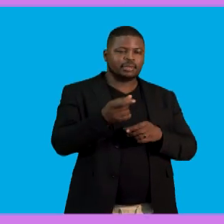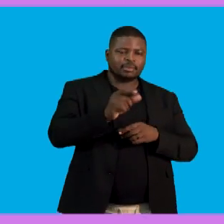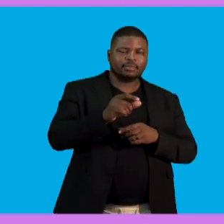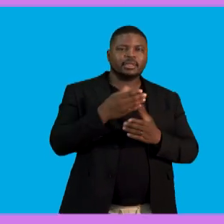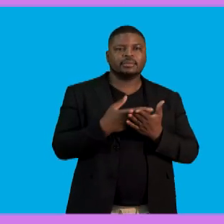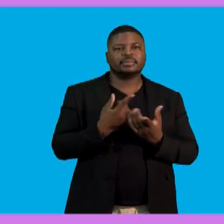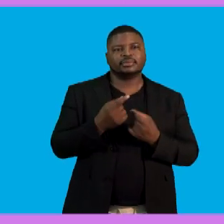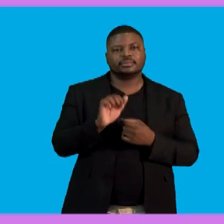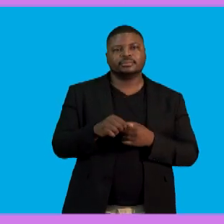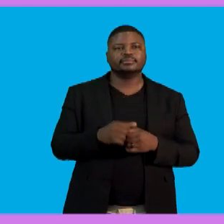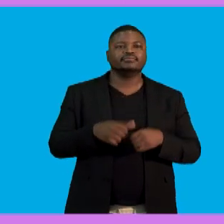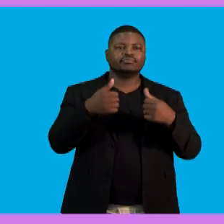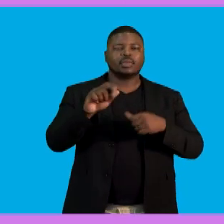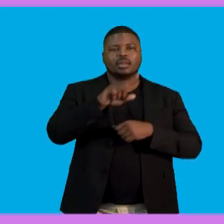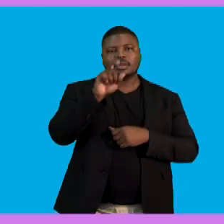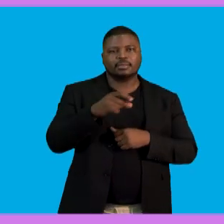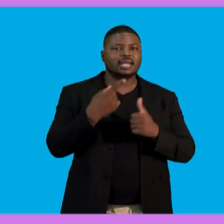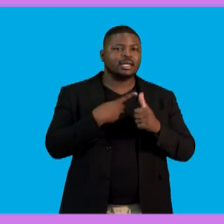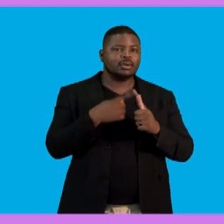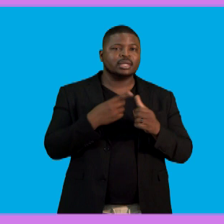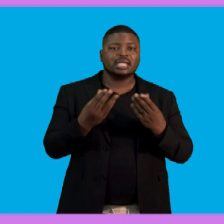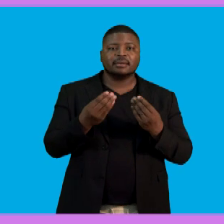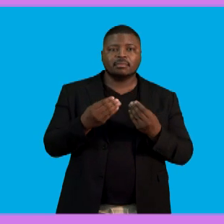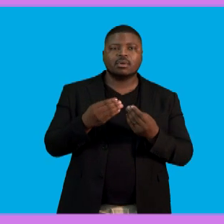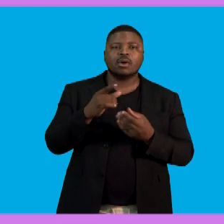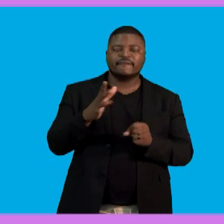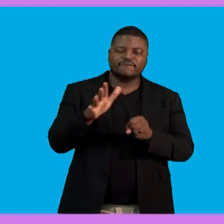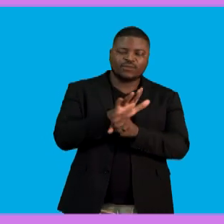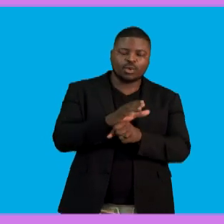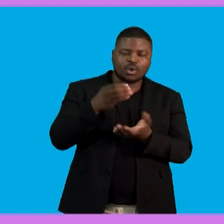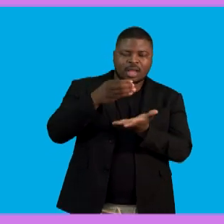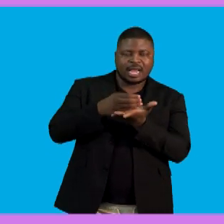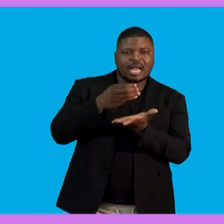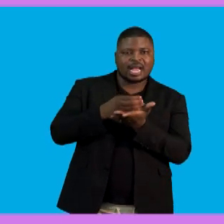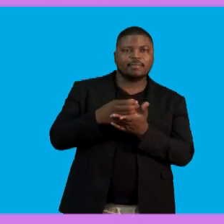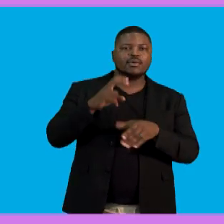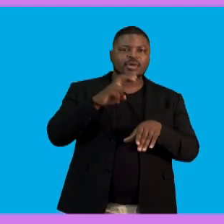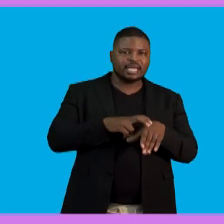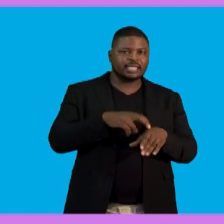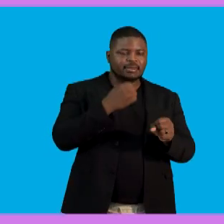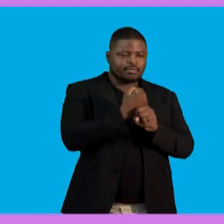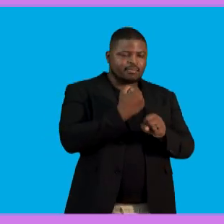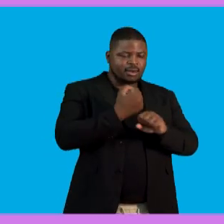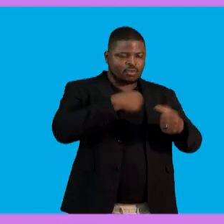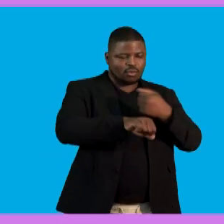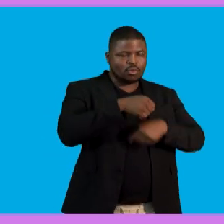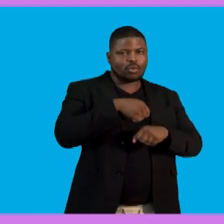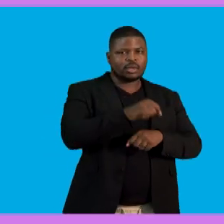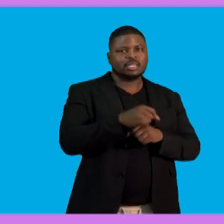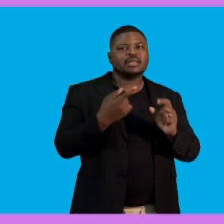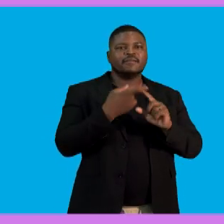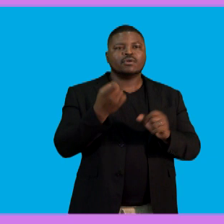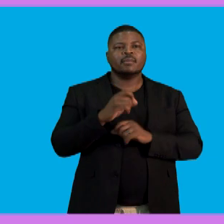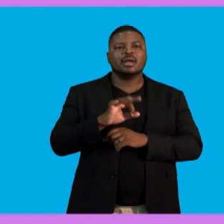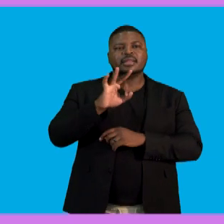vanilla essence. All right. Then question 2 says, calculate the number of full cups needed to bake cookies